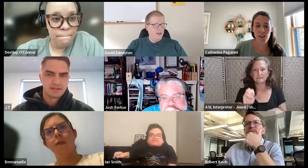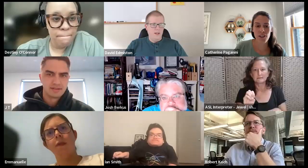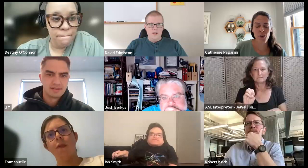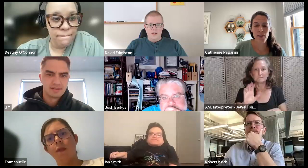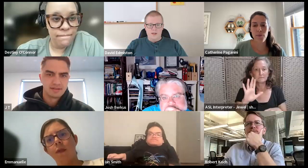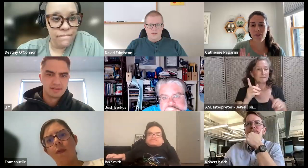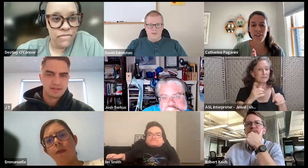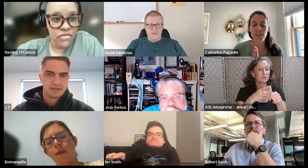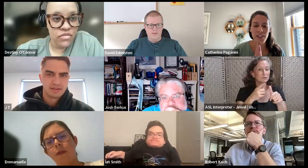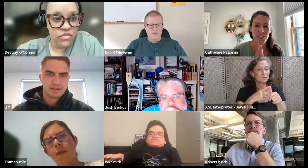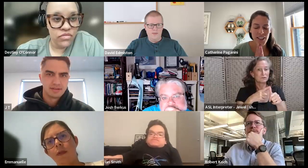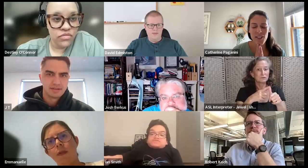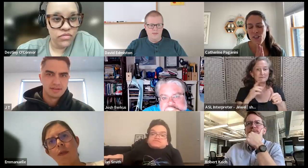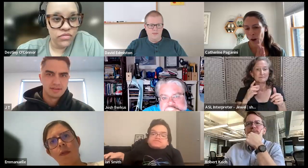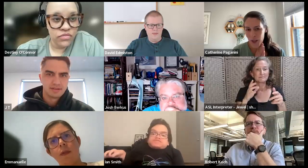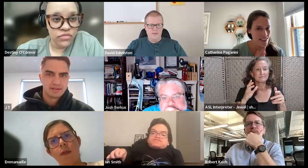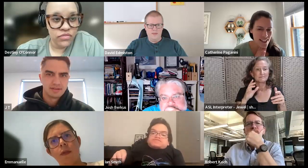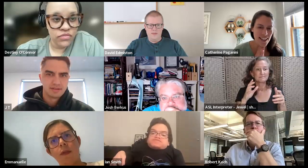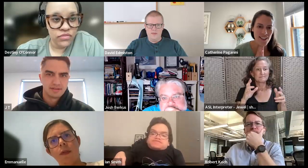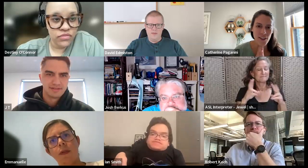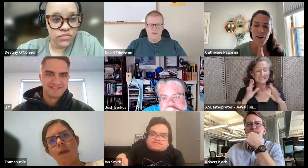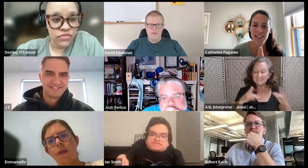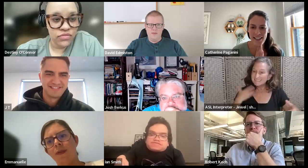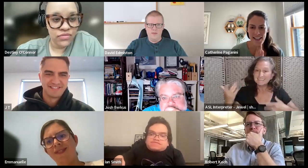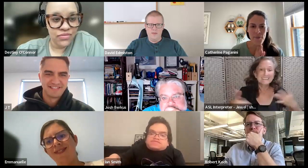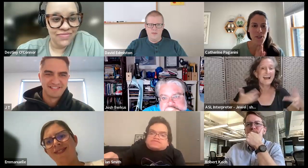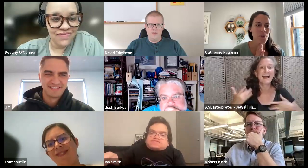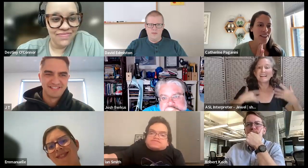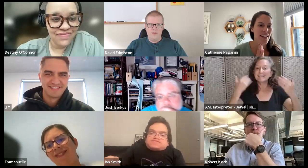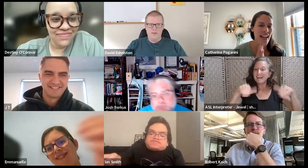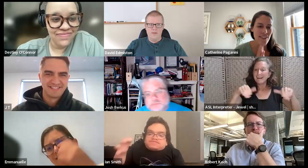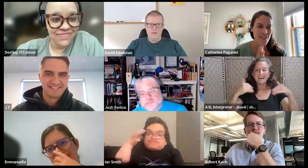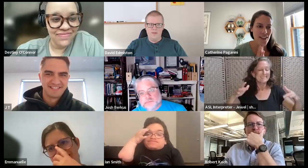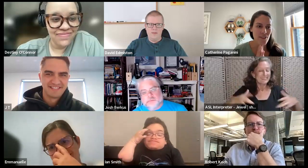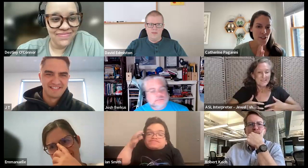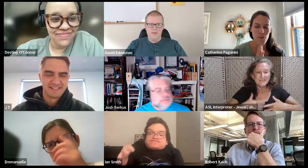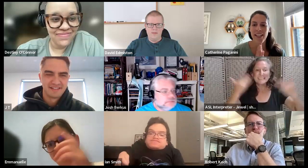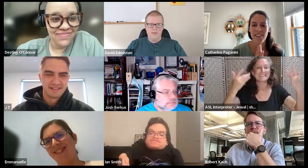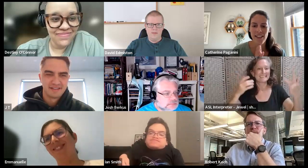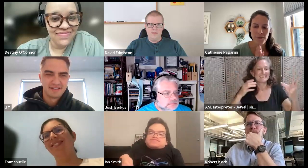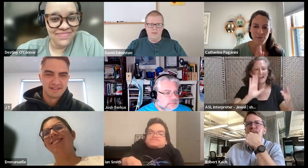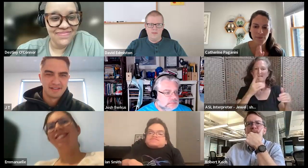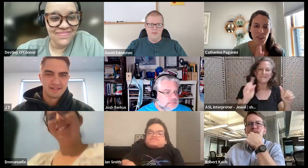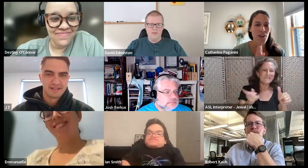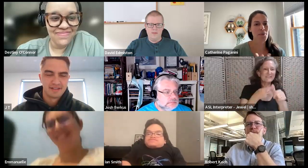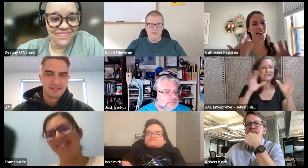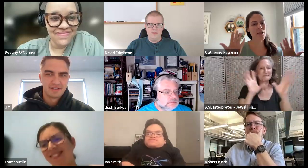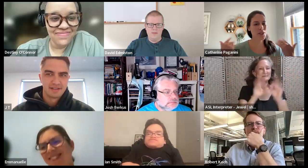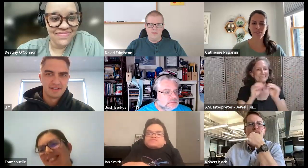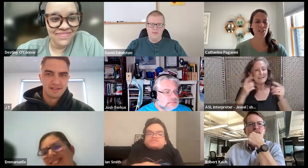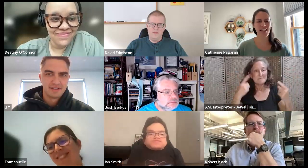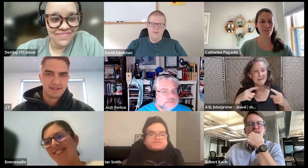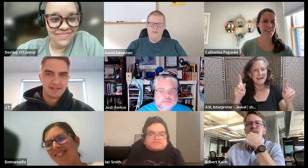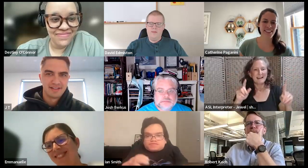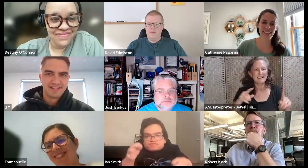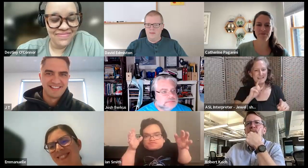first of all, so I'm very, very, very so excited. I cannot tell how excited I am to have this very first meeting. Oh, I'm getting